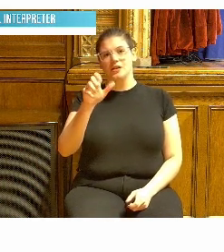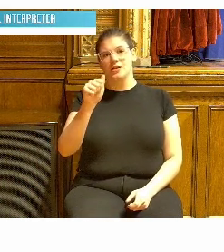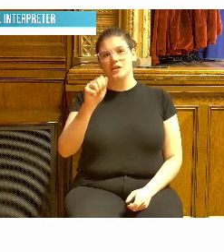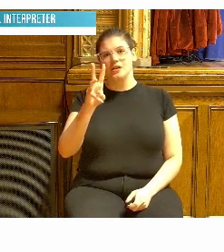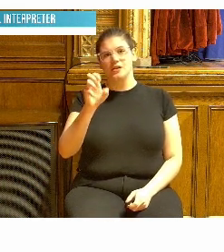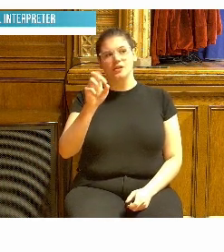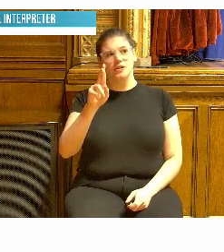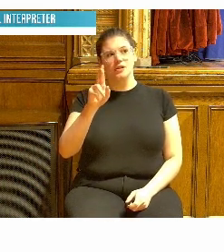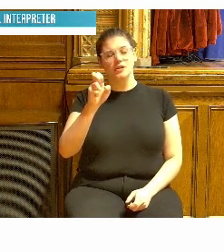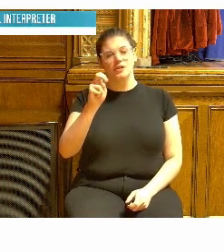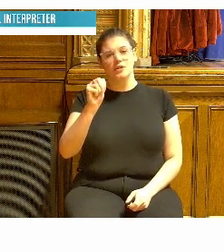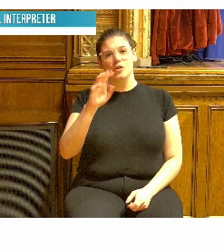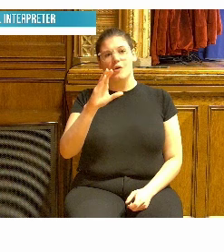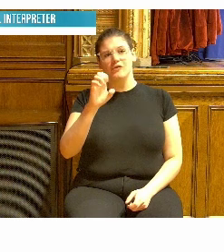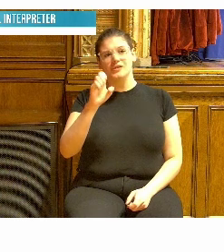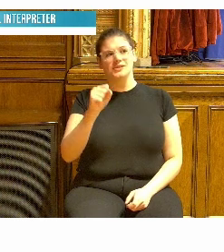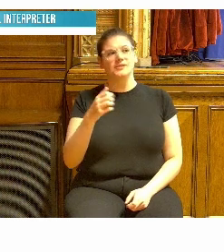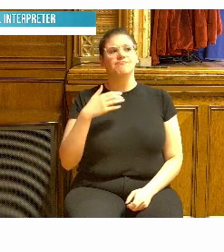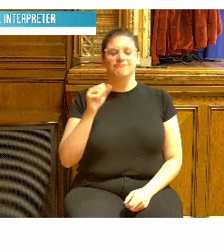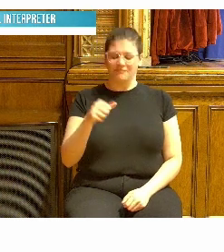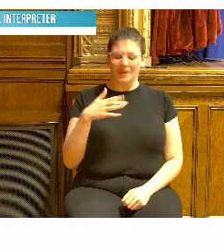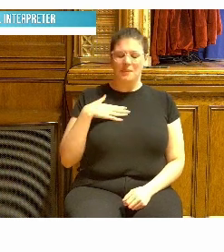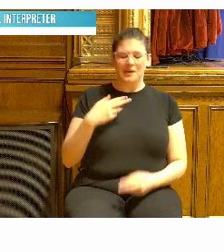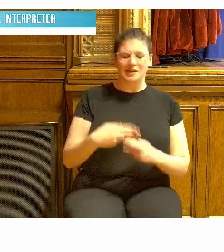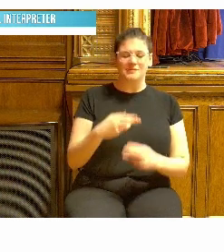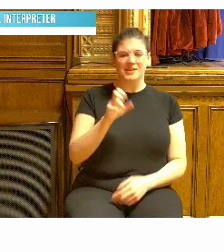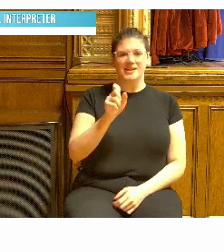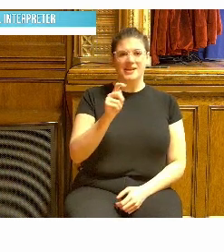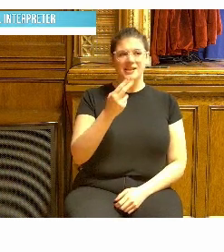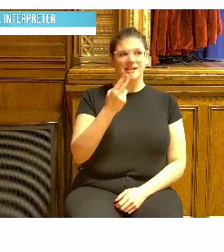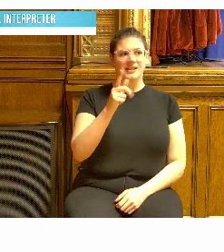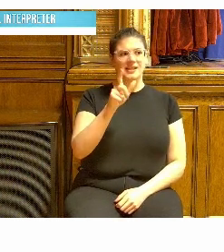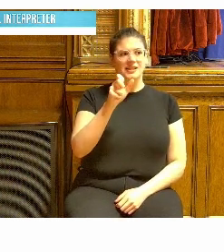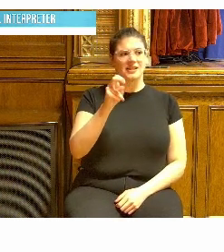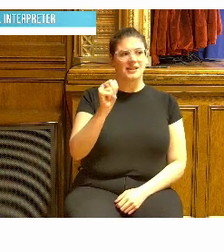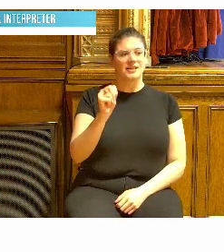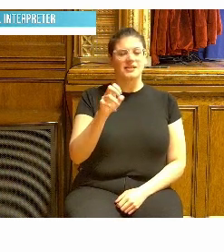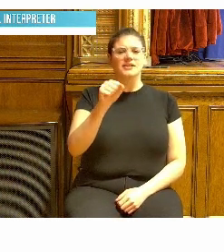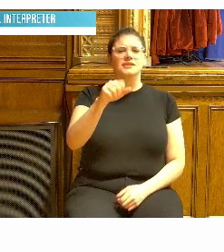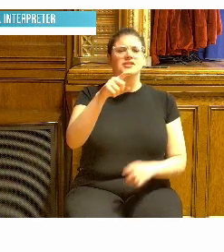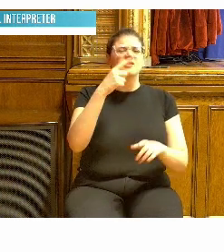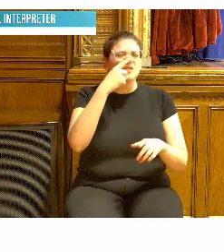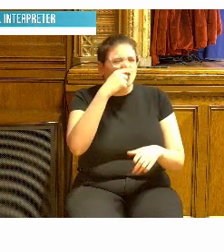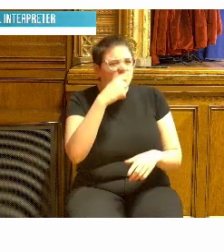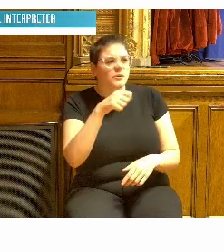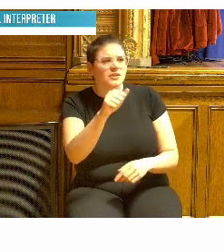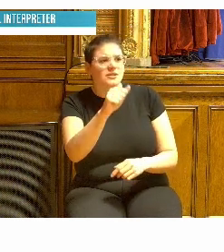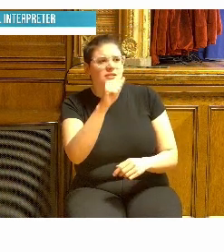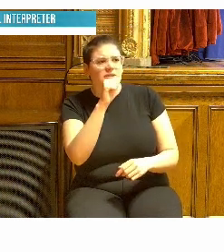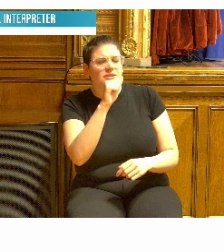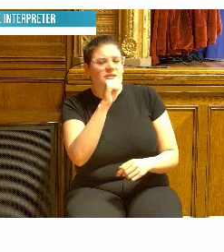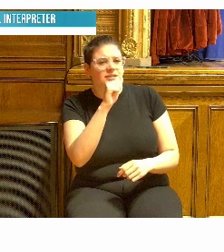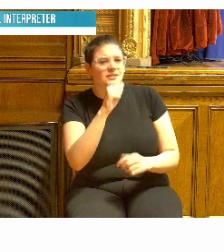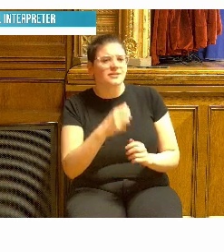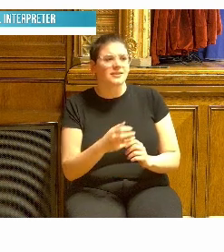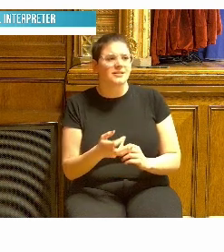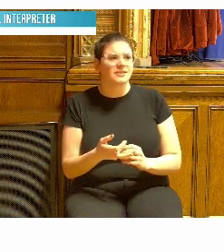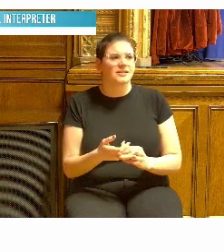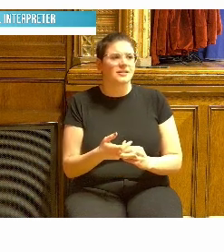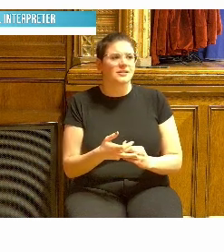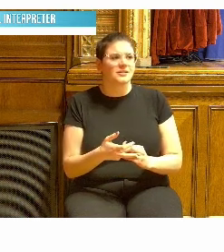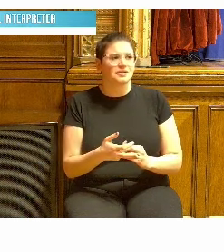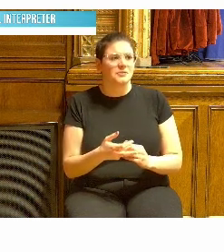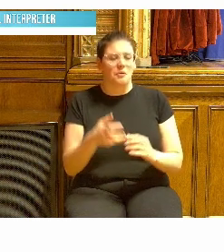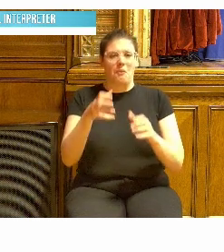Yes, my name is Ethelene Lawrence, and I'm just a You citizen. can pull the mic closer, just to you a little bit, if you don't mind. Thank you.